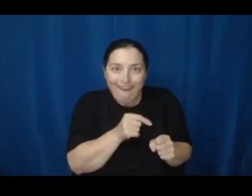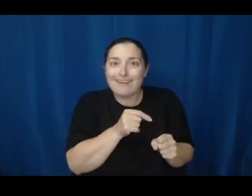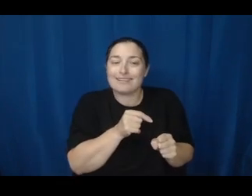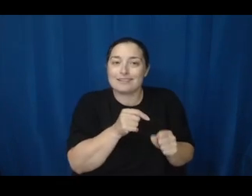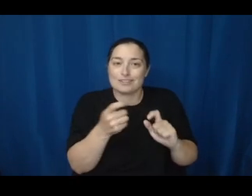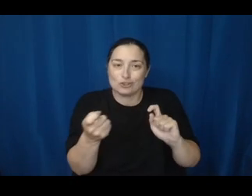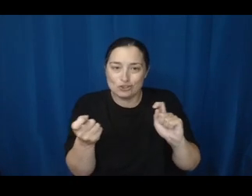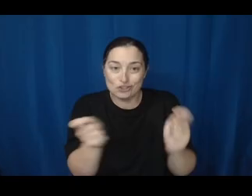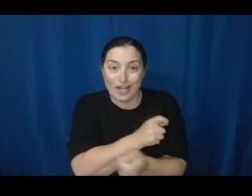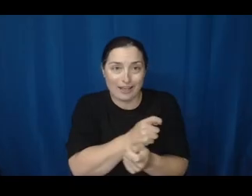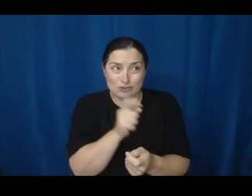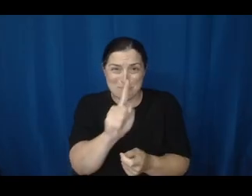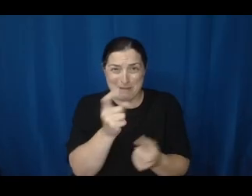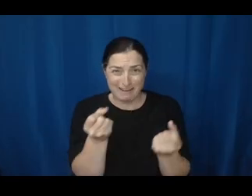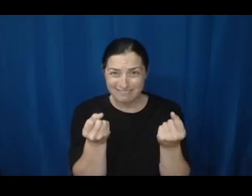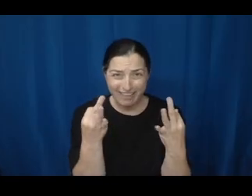Nothing's happened.